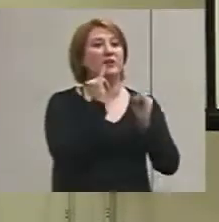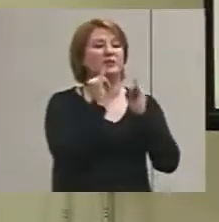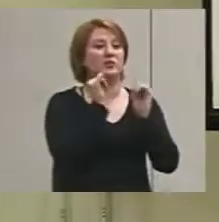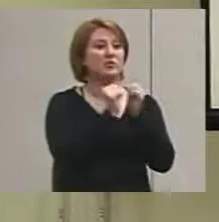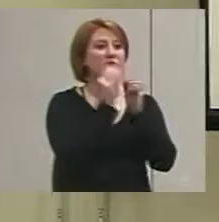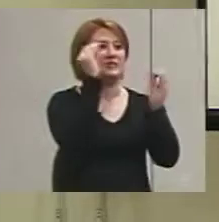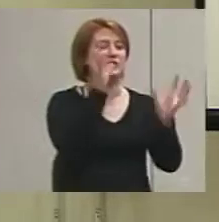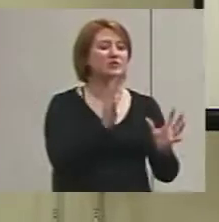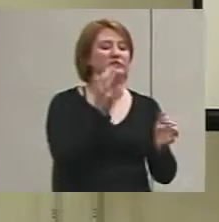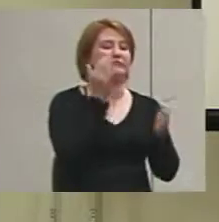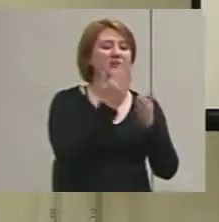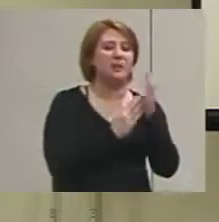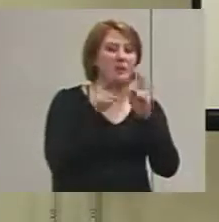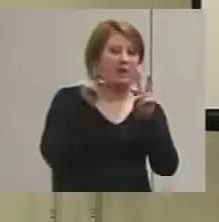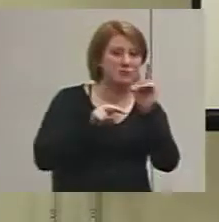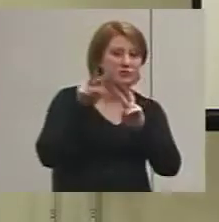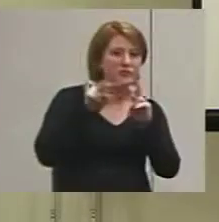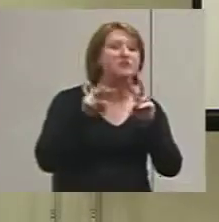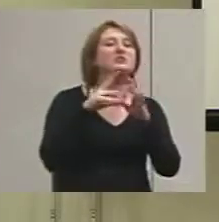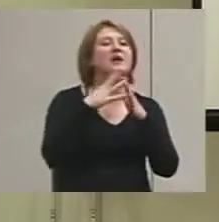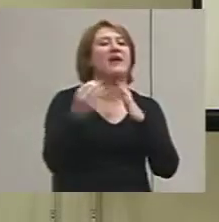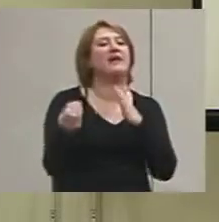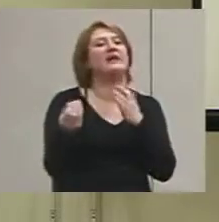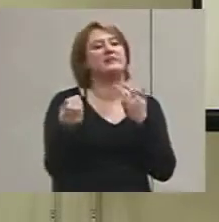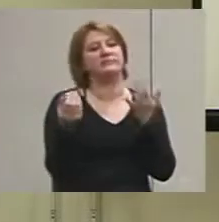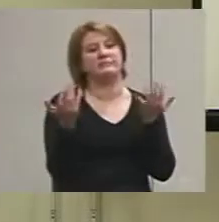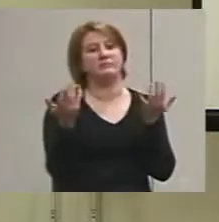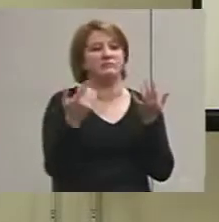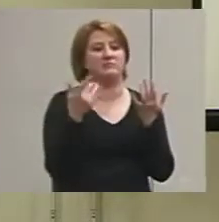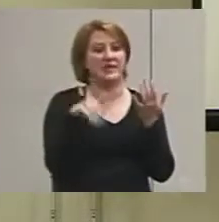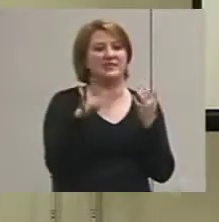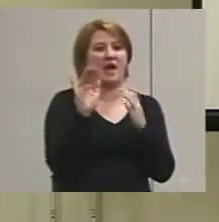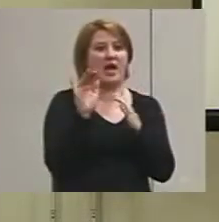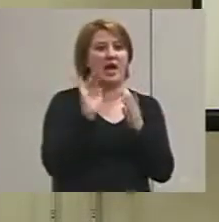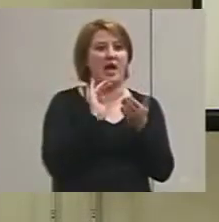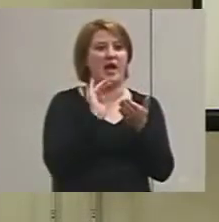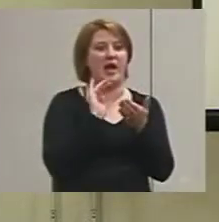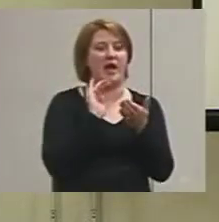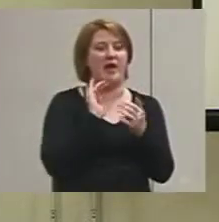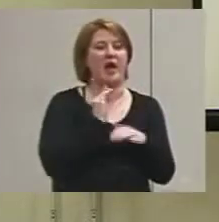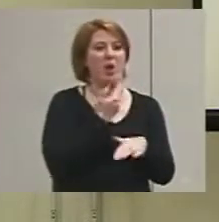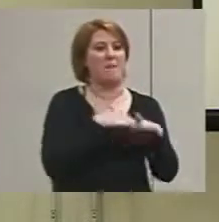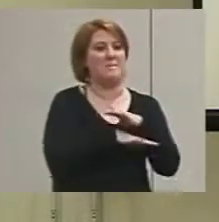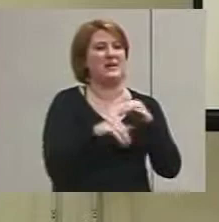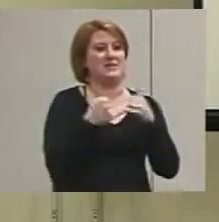some observations, and as far as getting our baseline data.